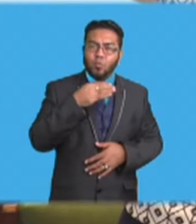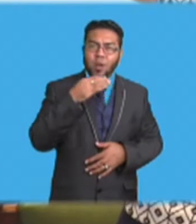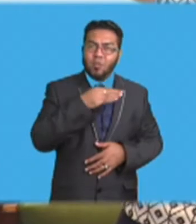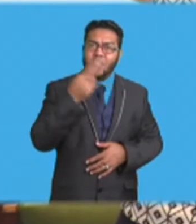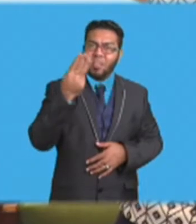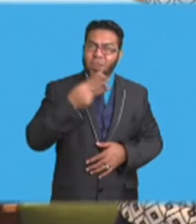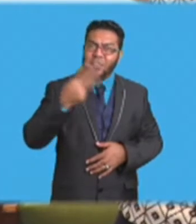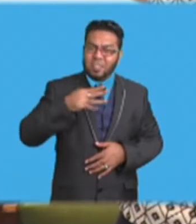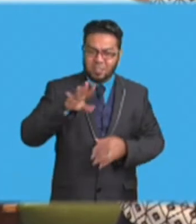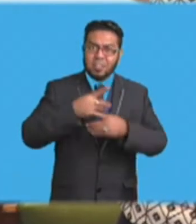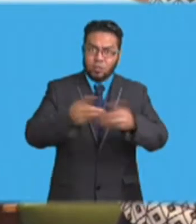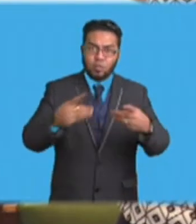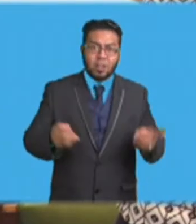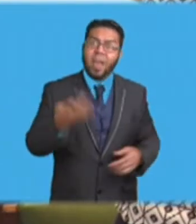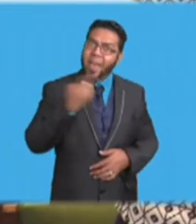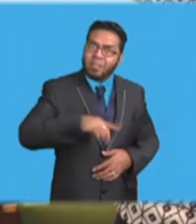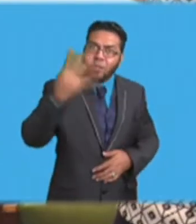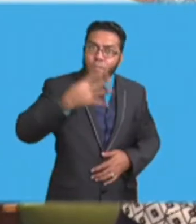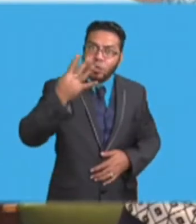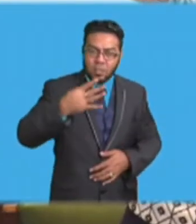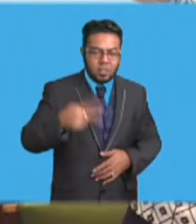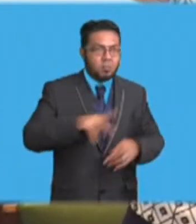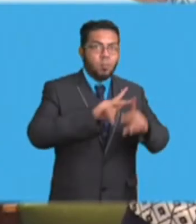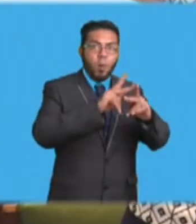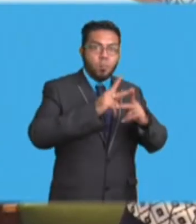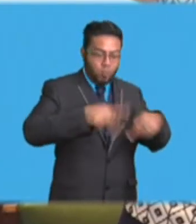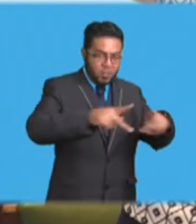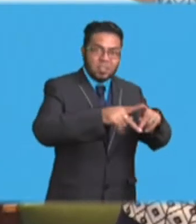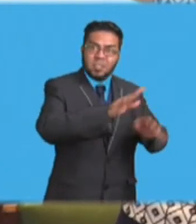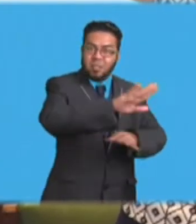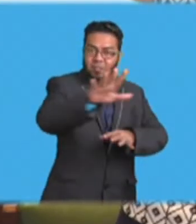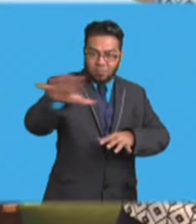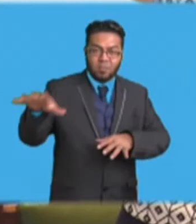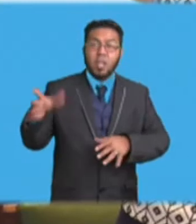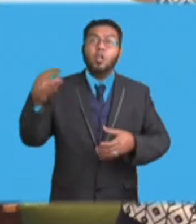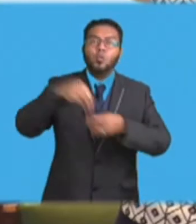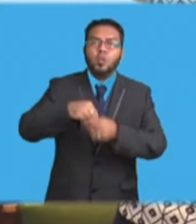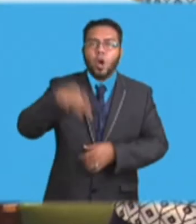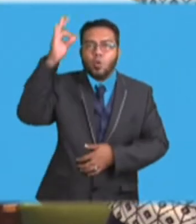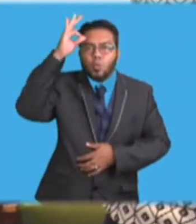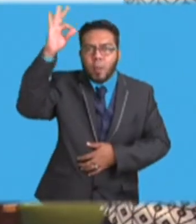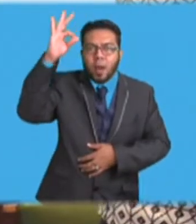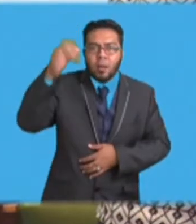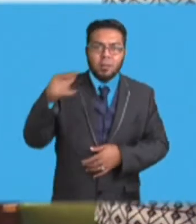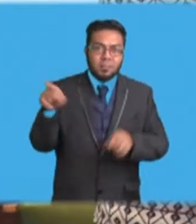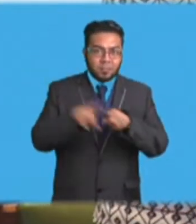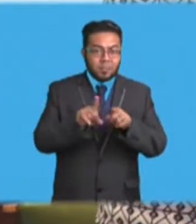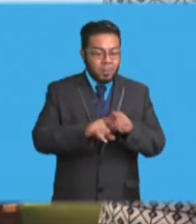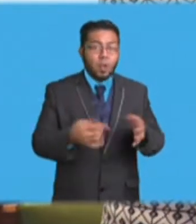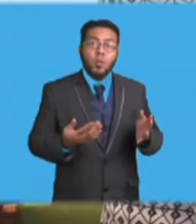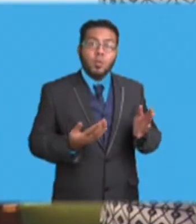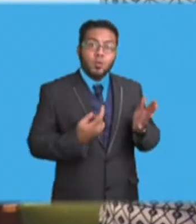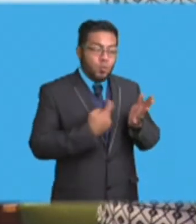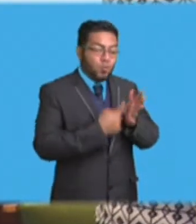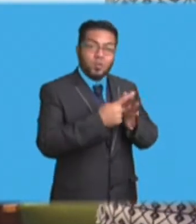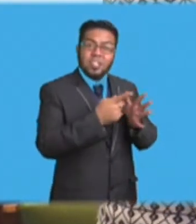districts, and the 14 provinces, including Rotuma, Honorable Deputy Speaker. Through REACH, children and adults have been